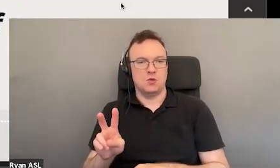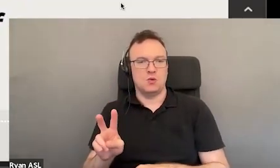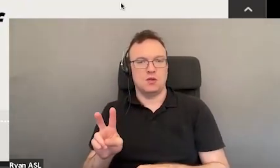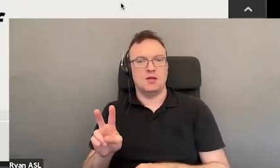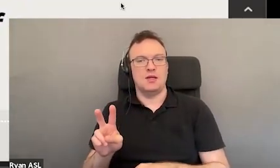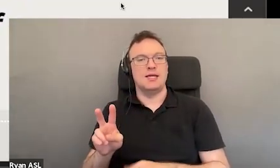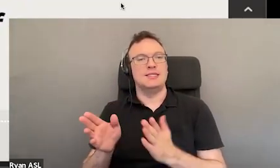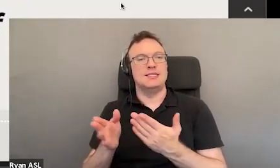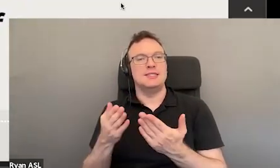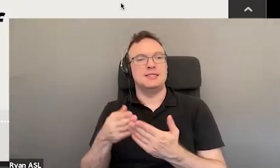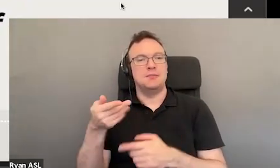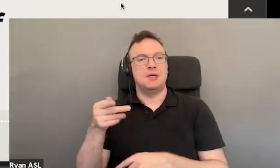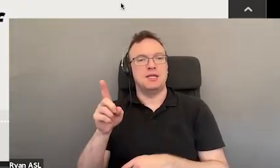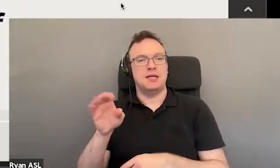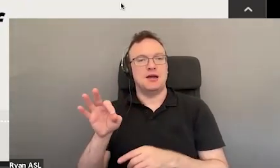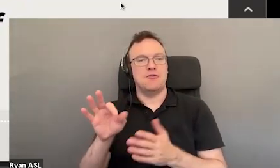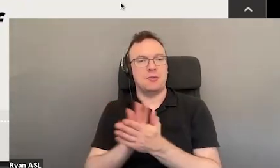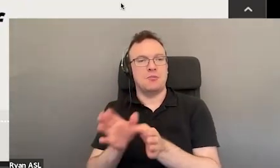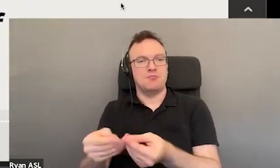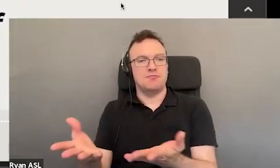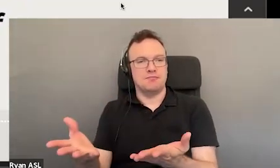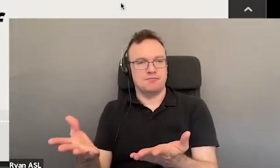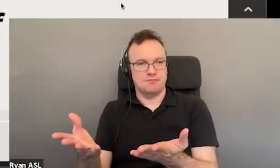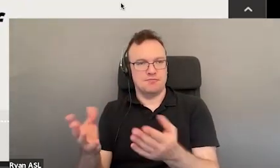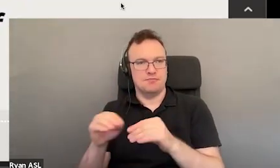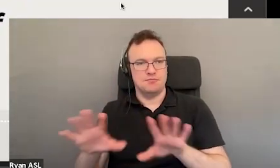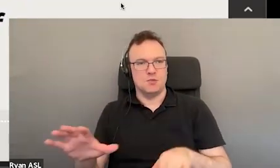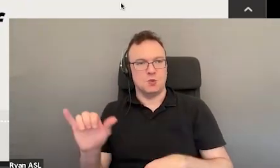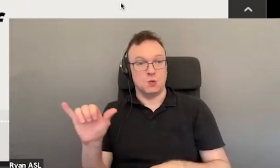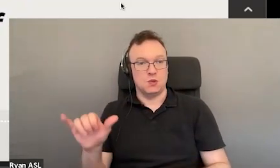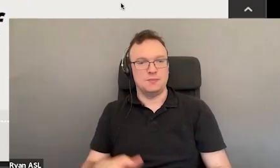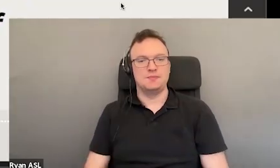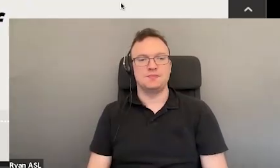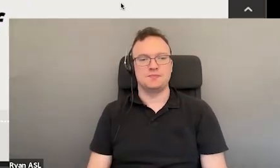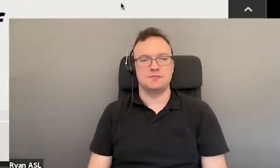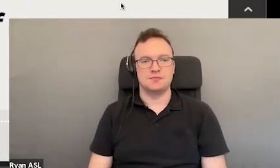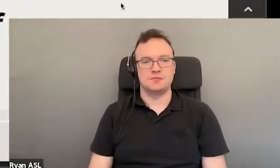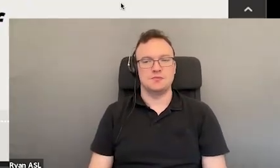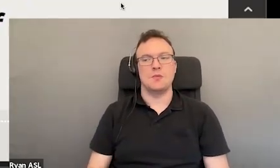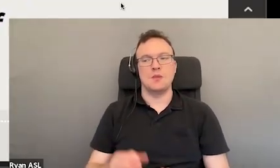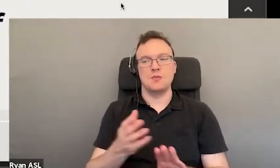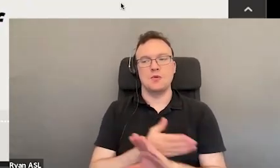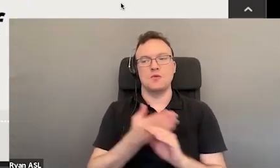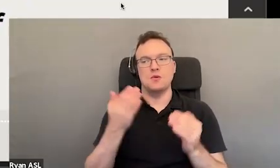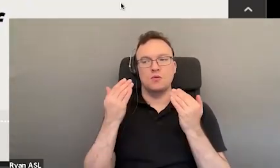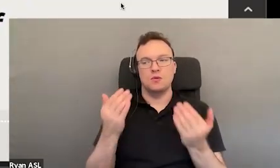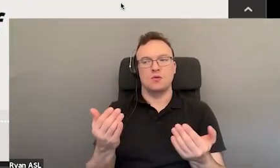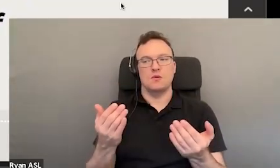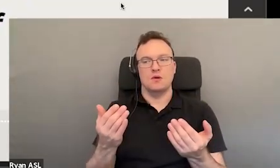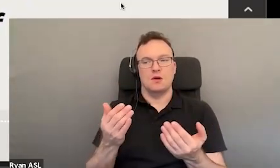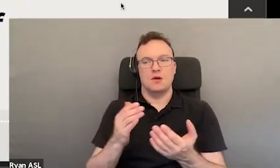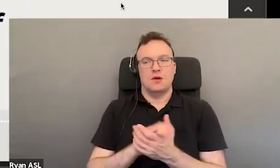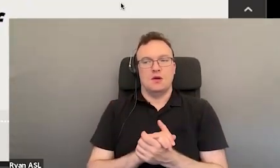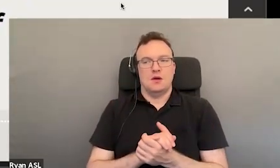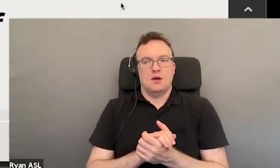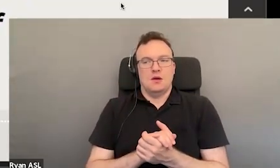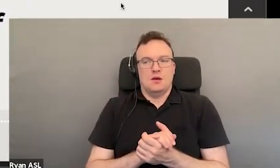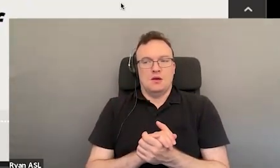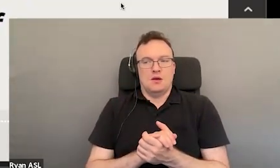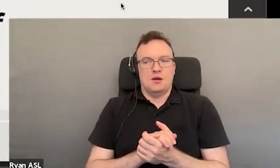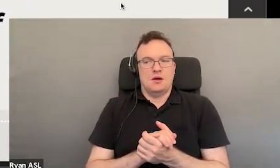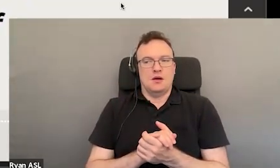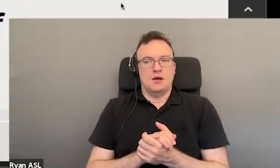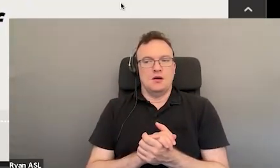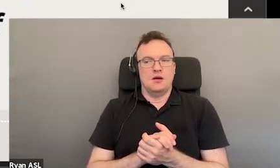PDF handouts that we have made available as well. But before we wrap up, just